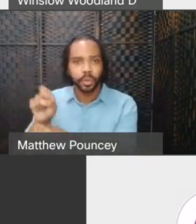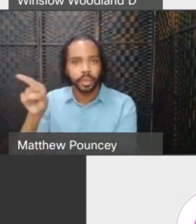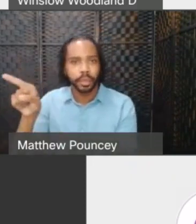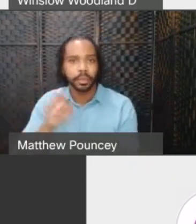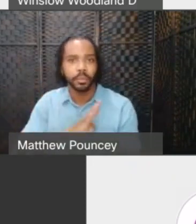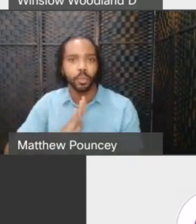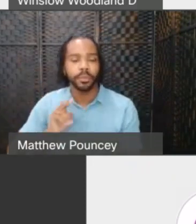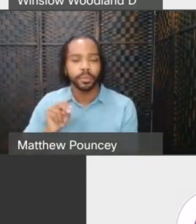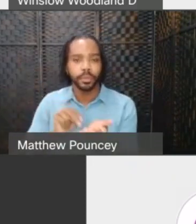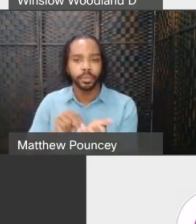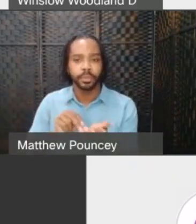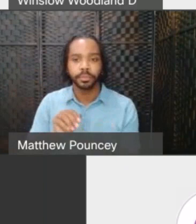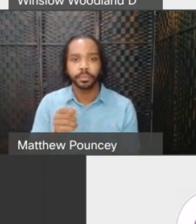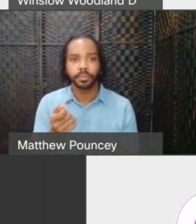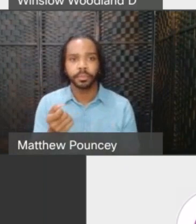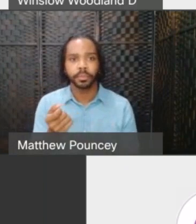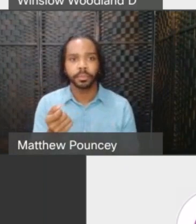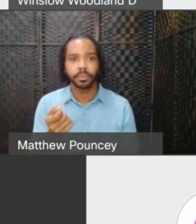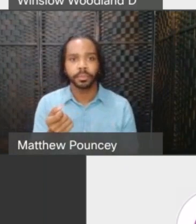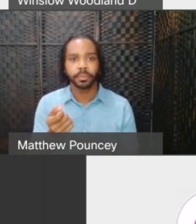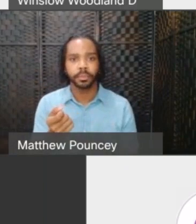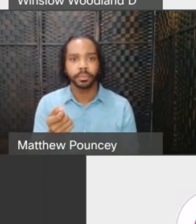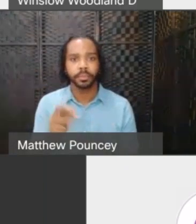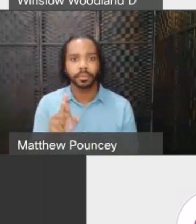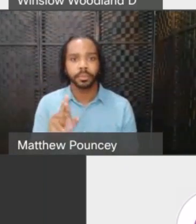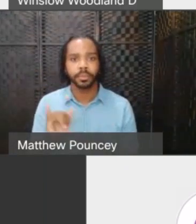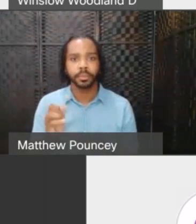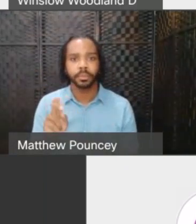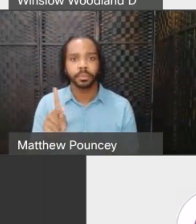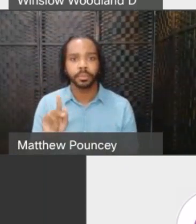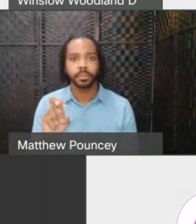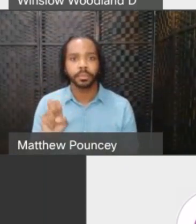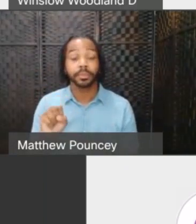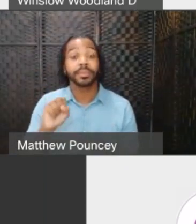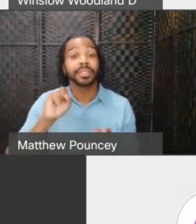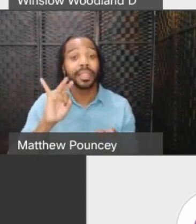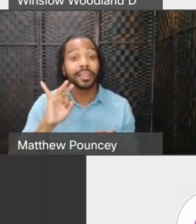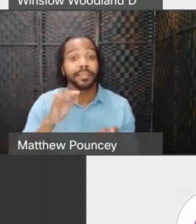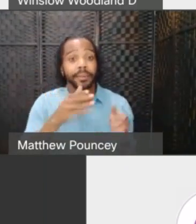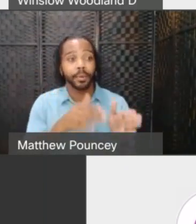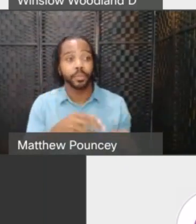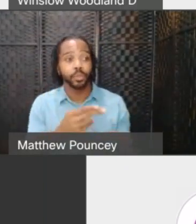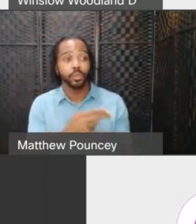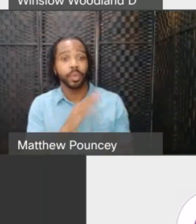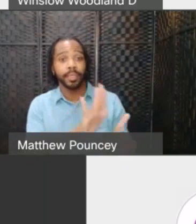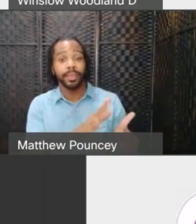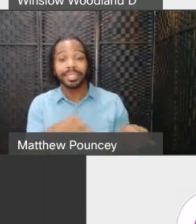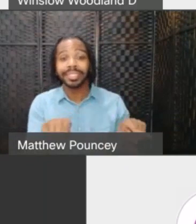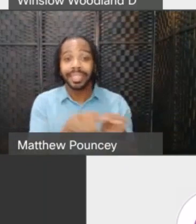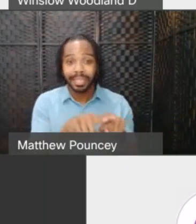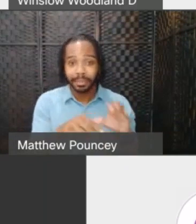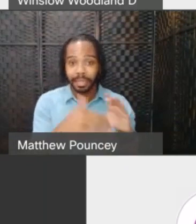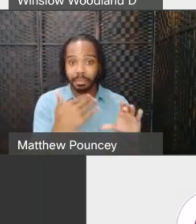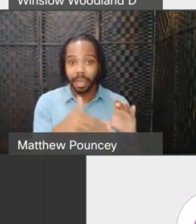So I will comment on that. If the person is using their same email address as their